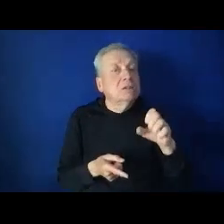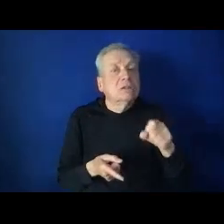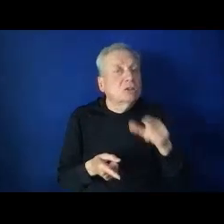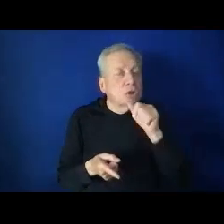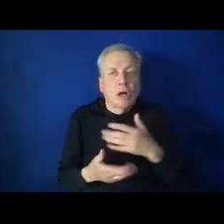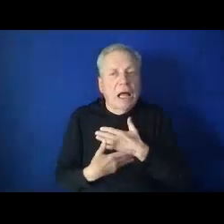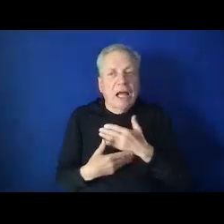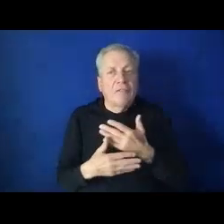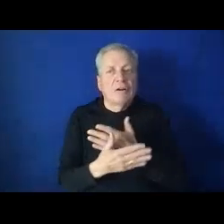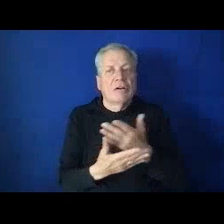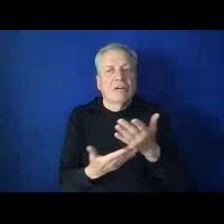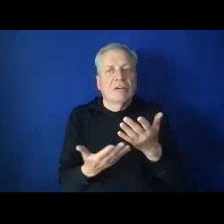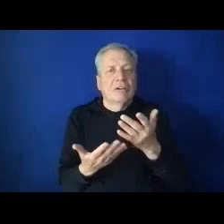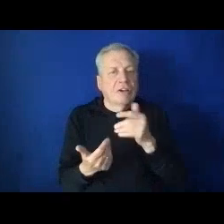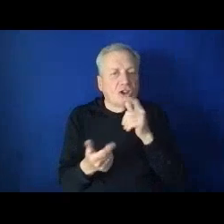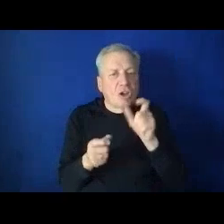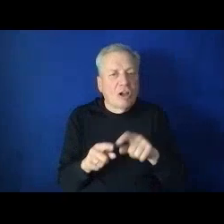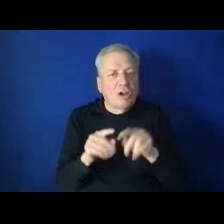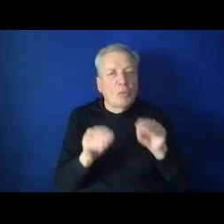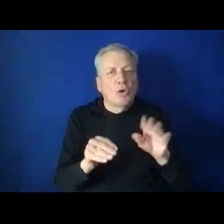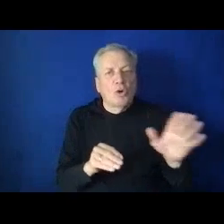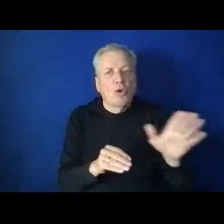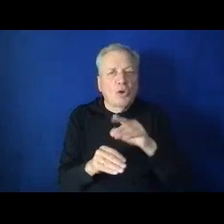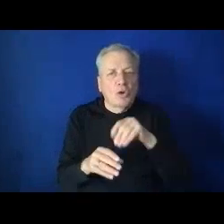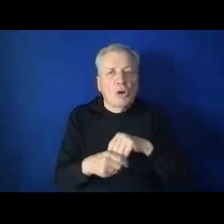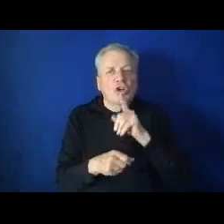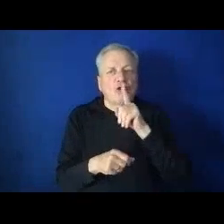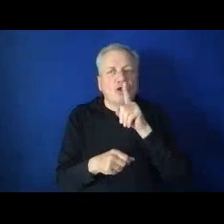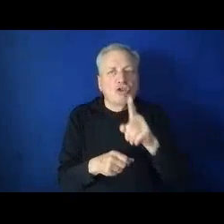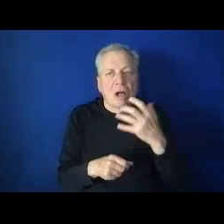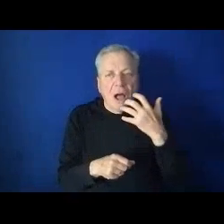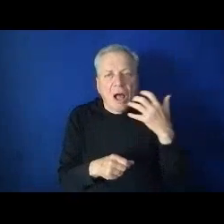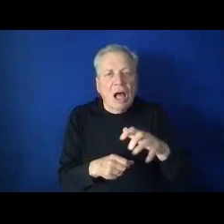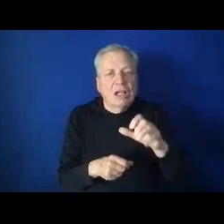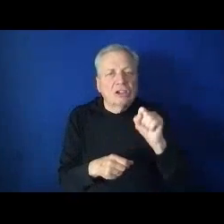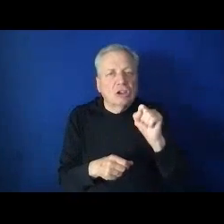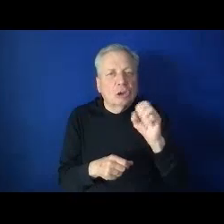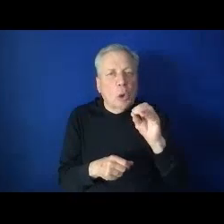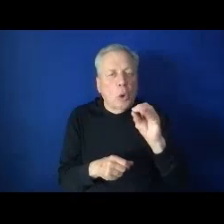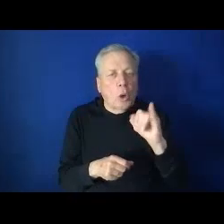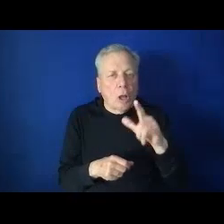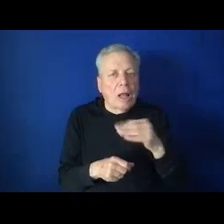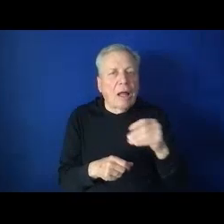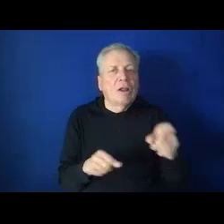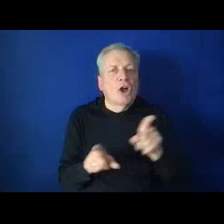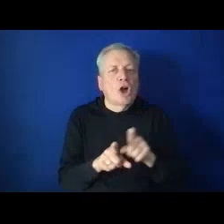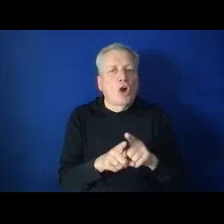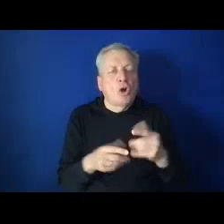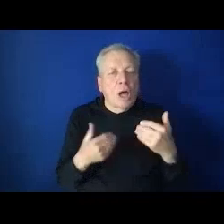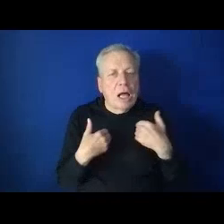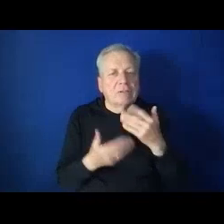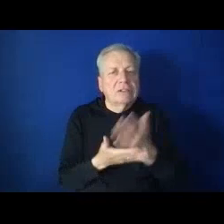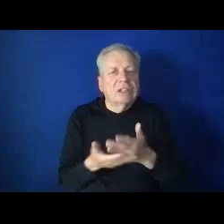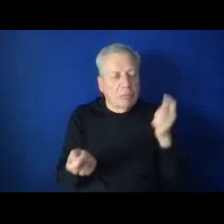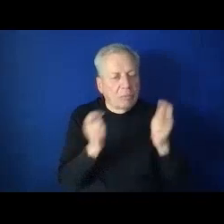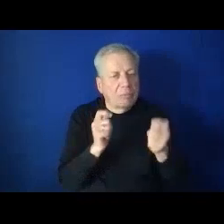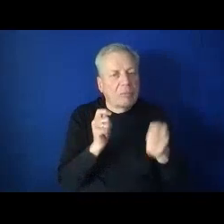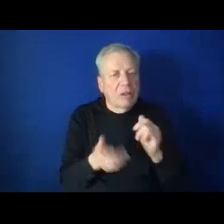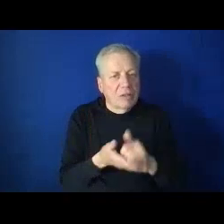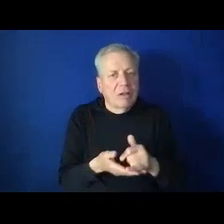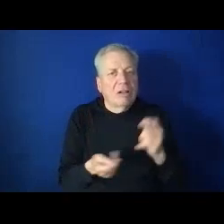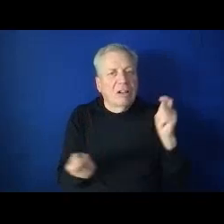don't have to worry about putting their roots into really hot soil. And they also have some adaptations that have allowed